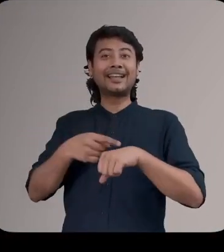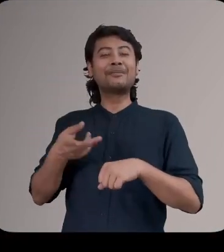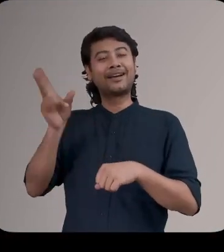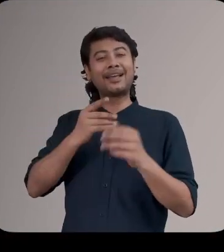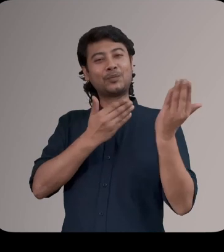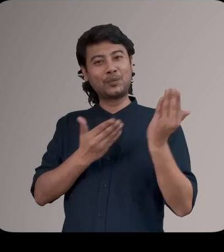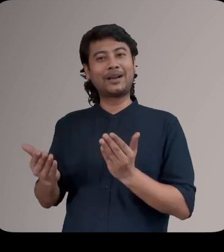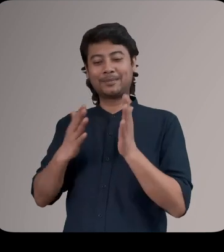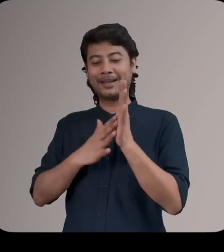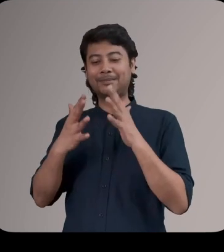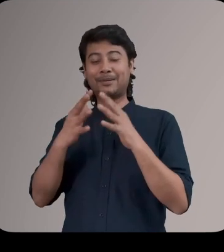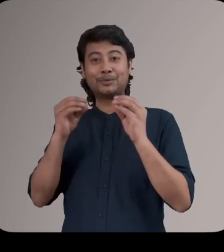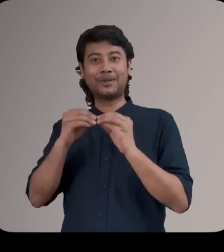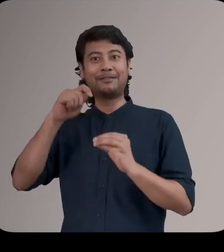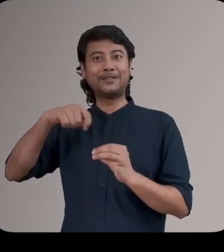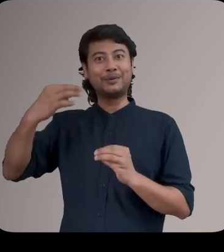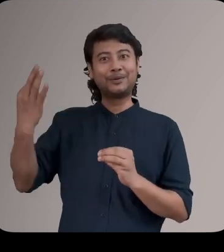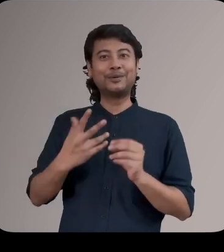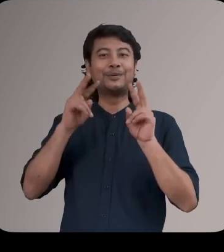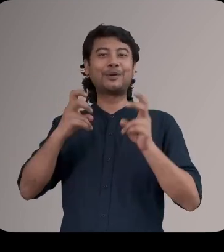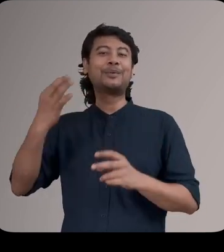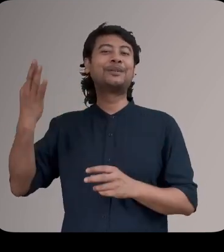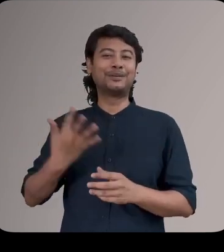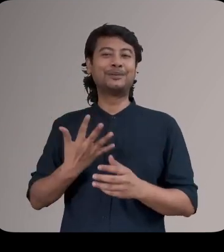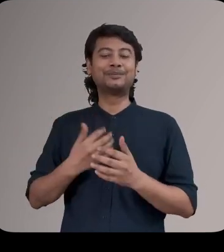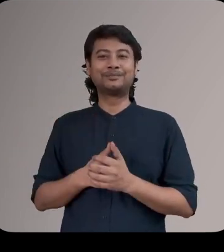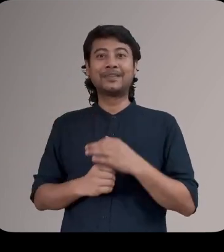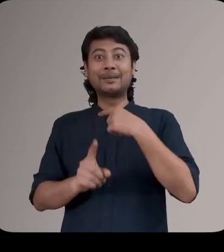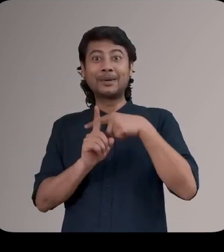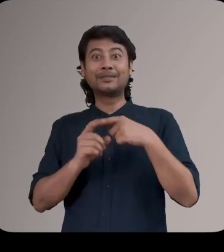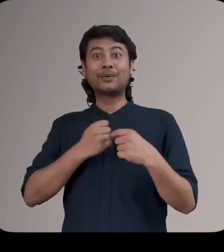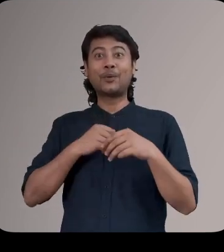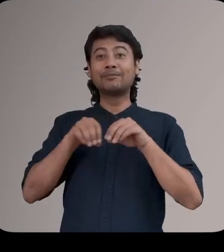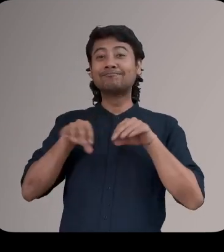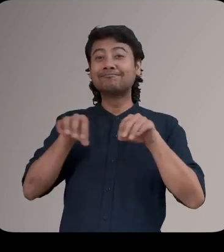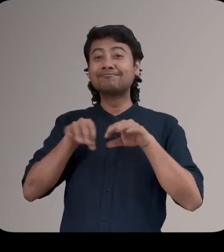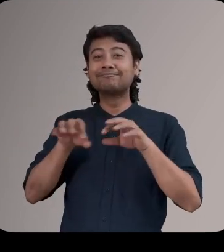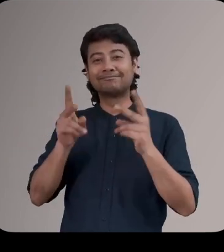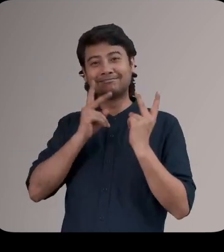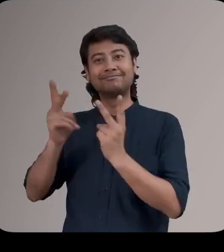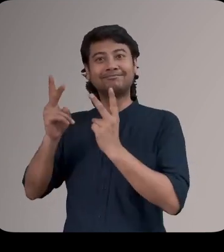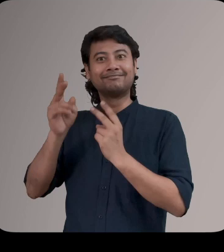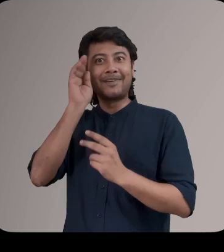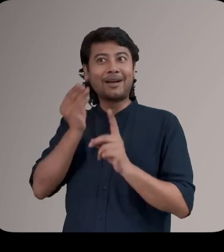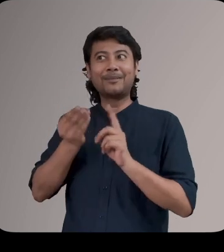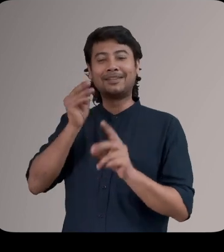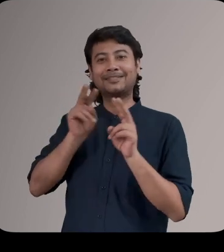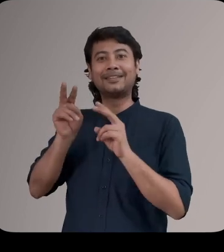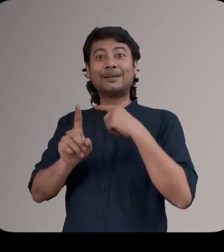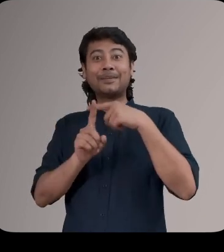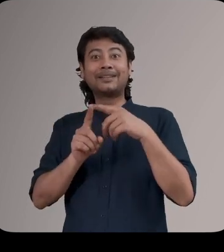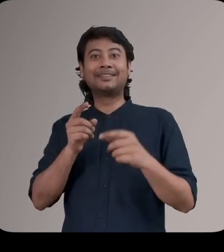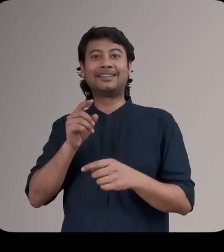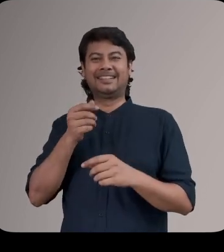Join us next time for another dialogue in another episode of Museums Without Borders. Check out our channel